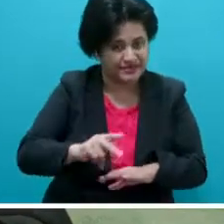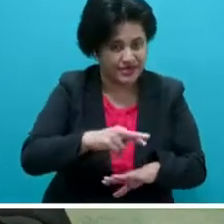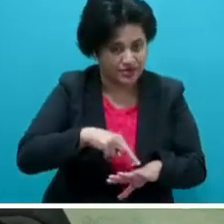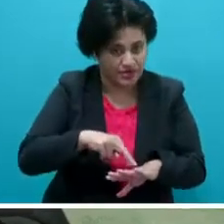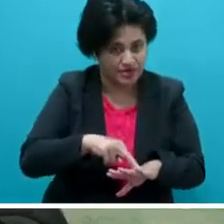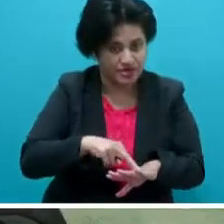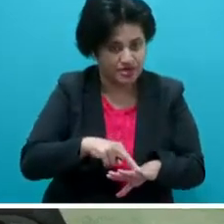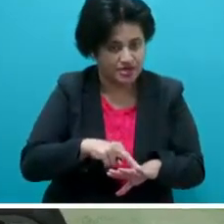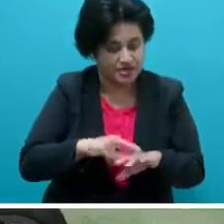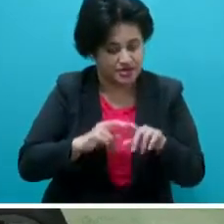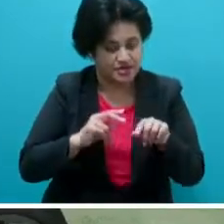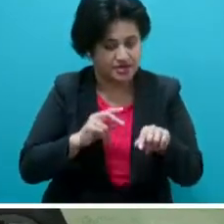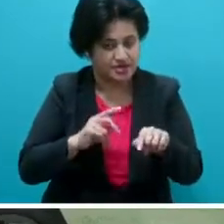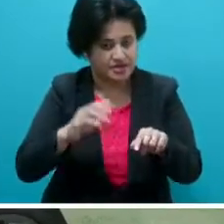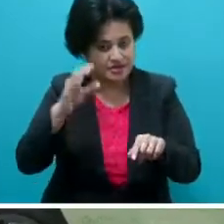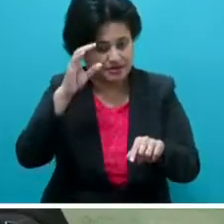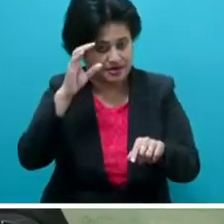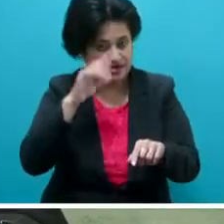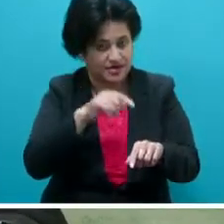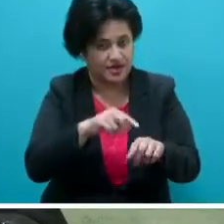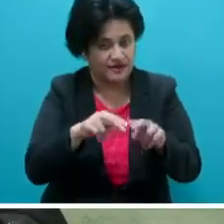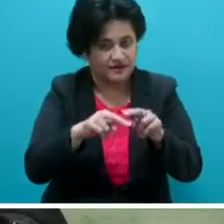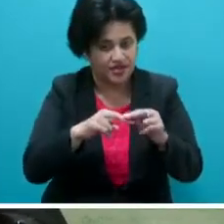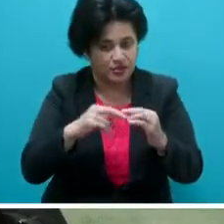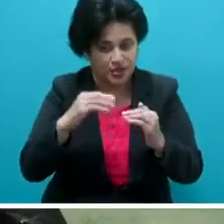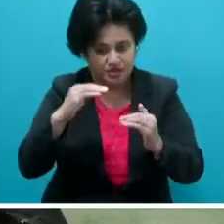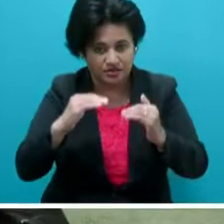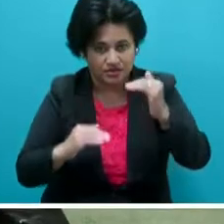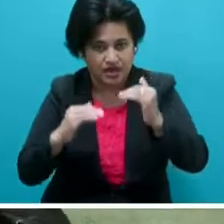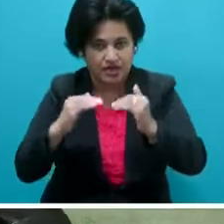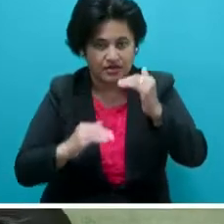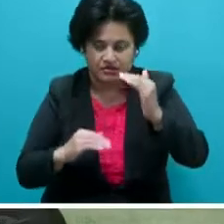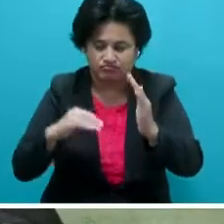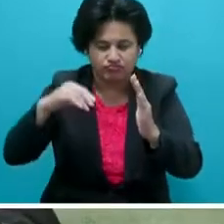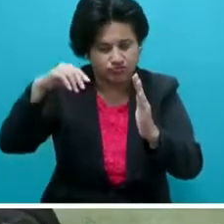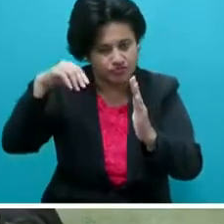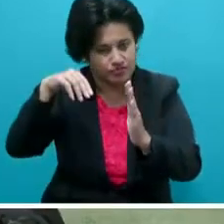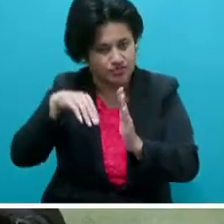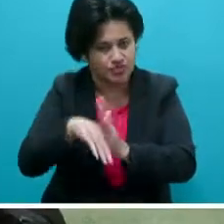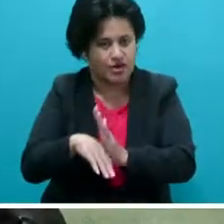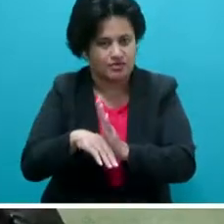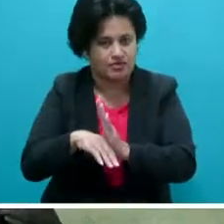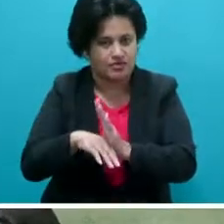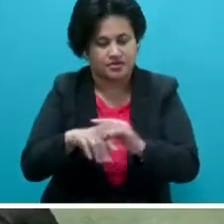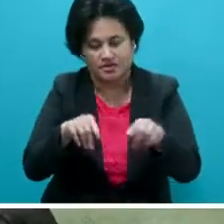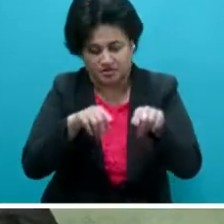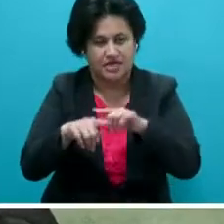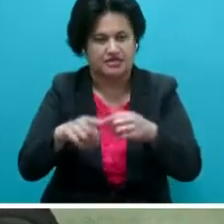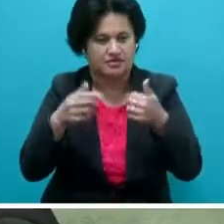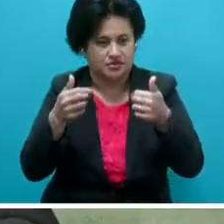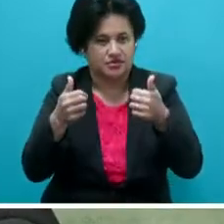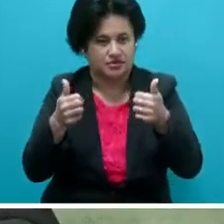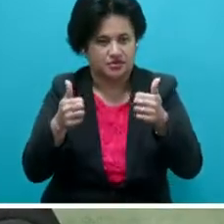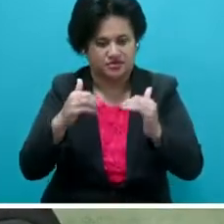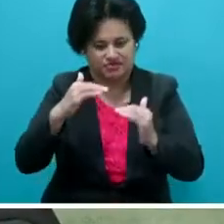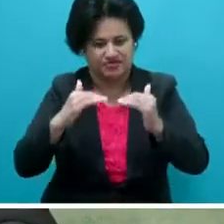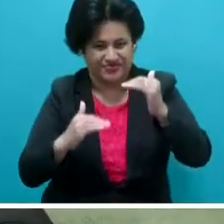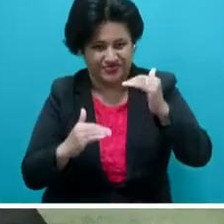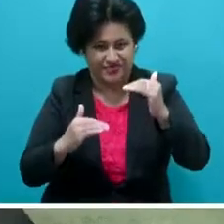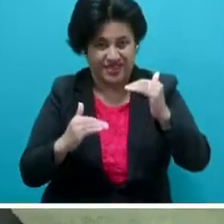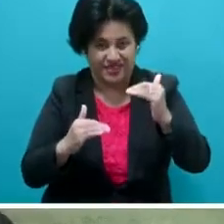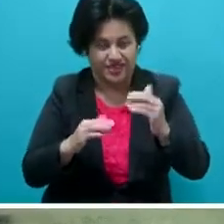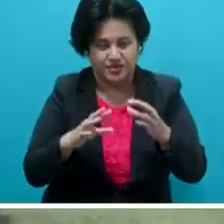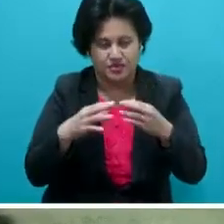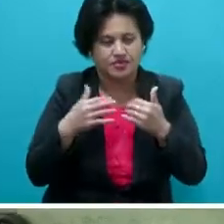Mr. Speaker, sir, where inequality has actually dropped. There are many countries, Mr. Speaker,